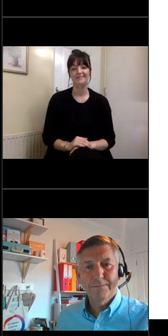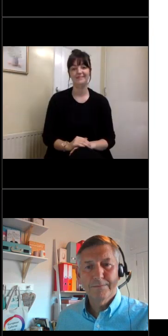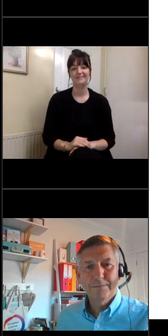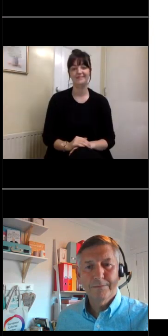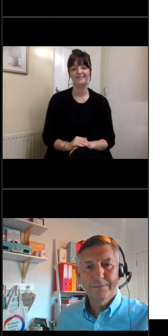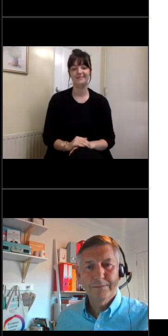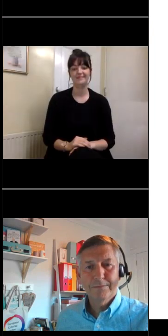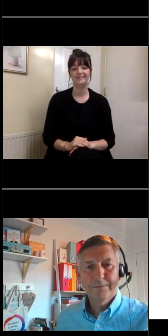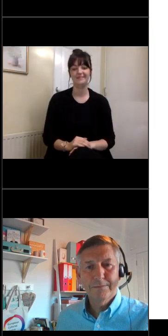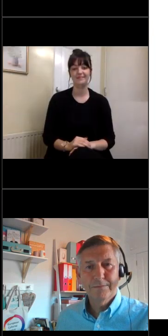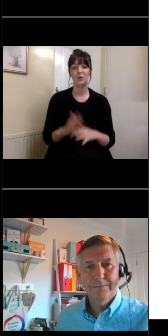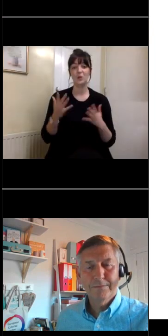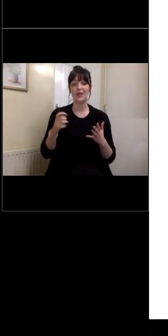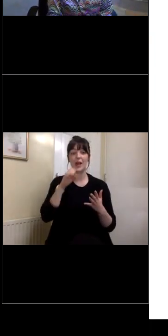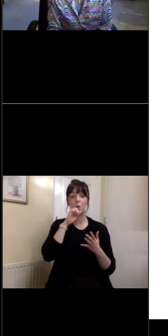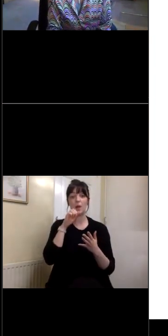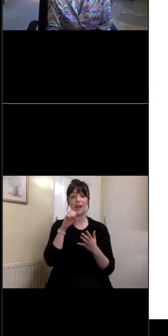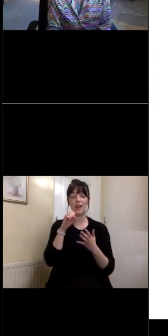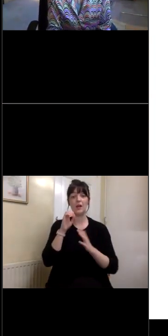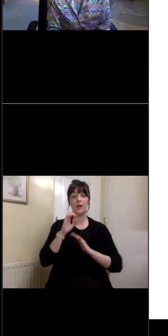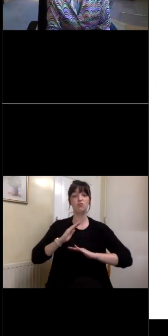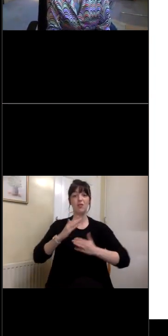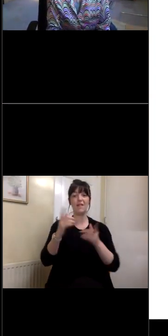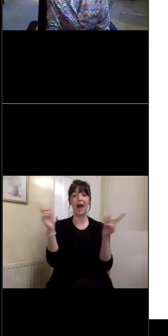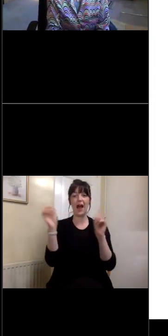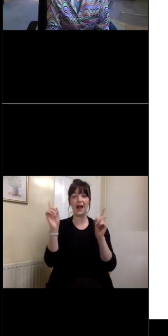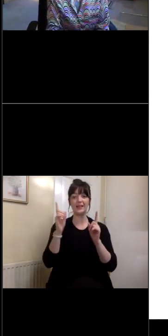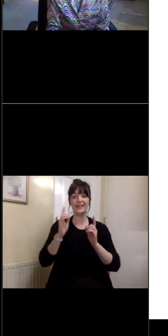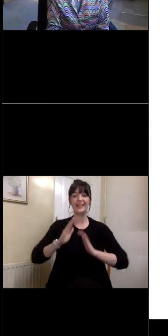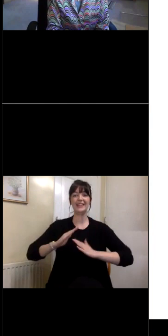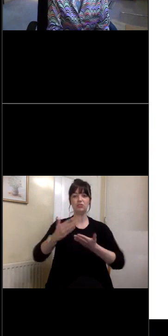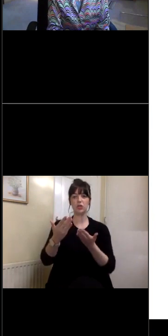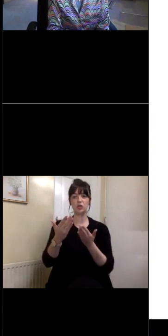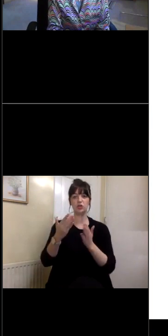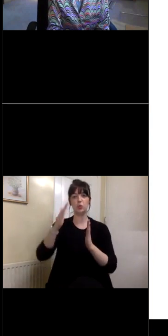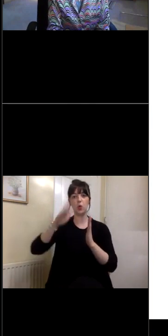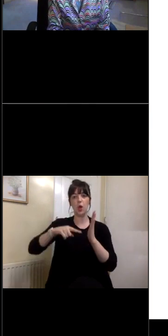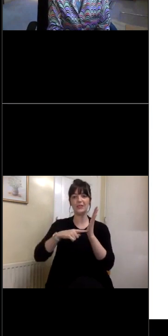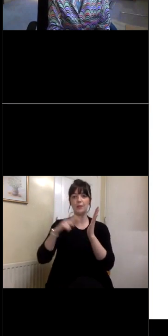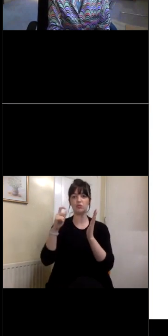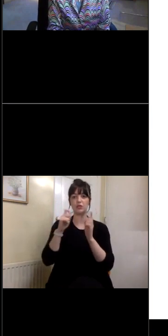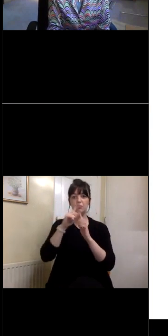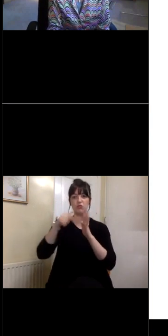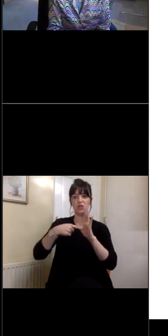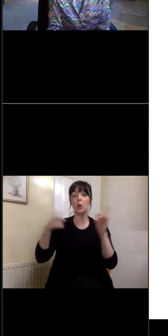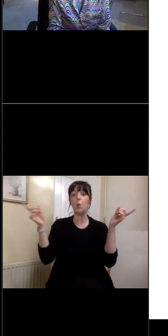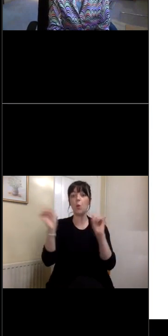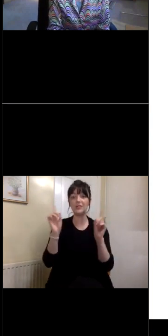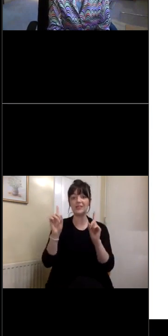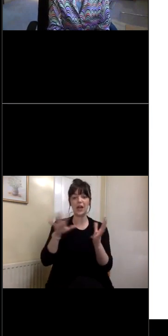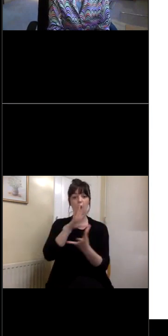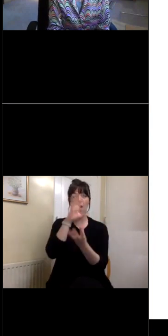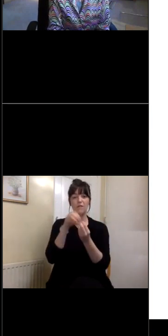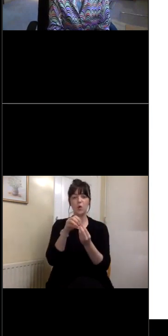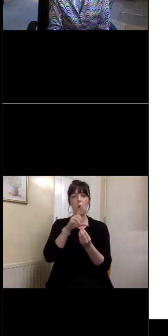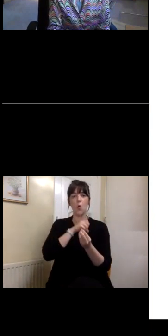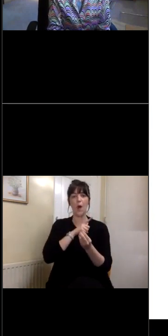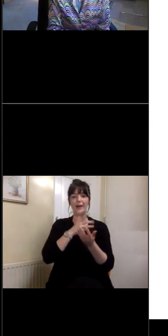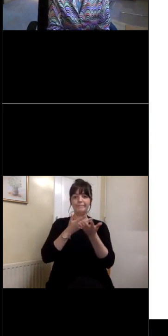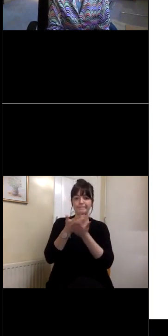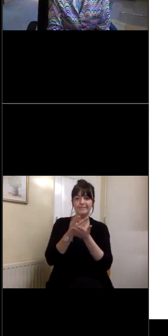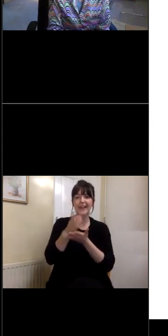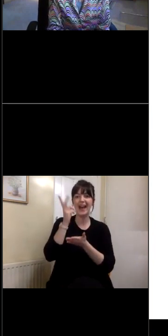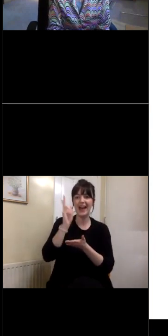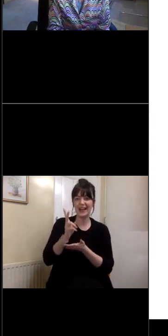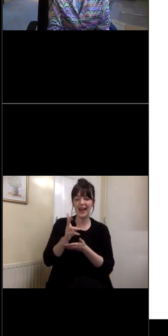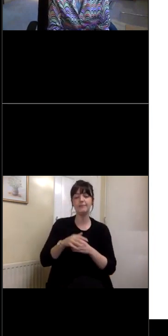Okay, so today we're going to look to provide you with an introduction to the Lower Thames Crossing project and give you an overview of why we're consulting again.